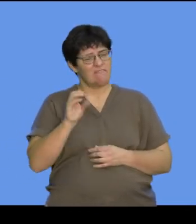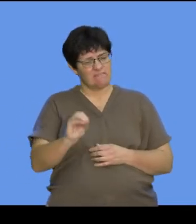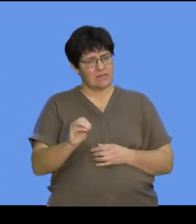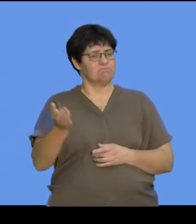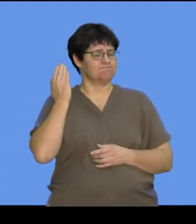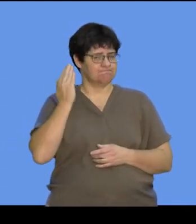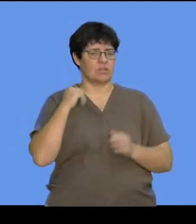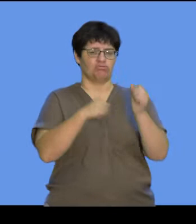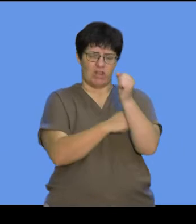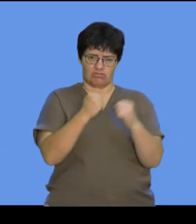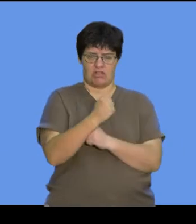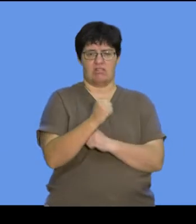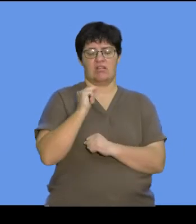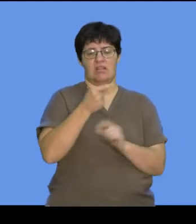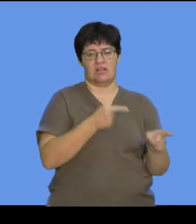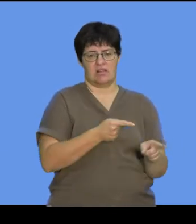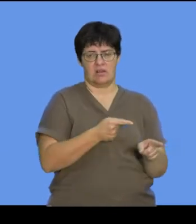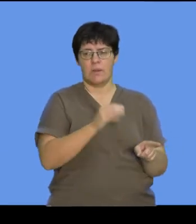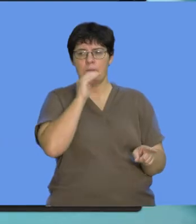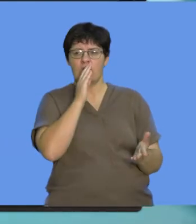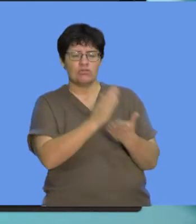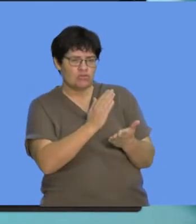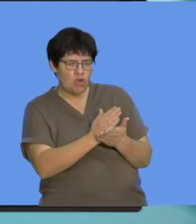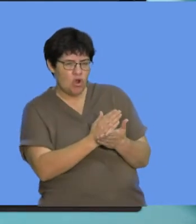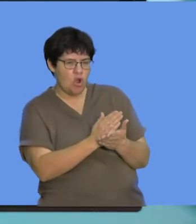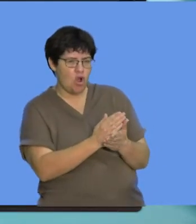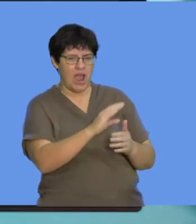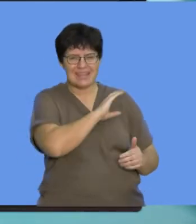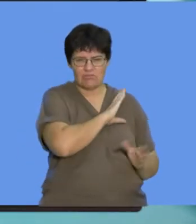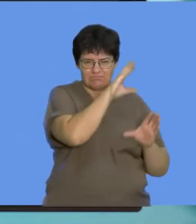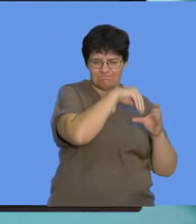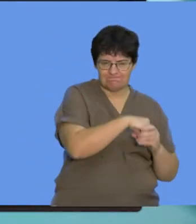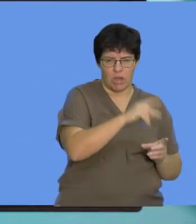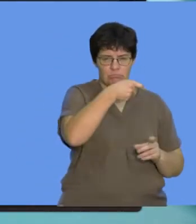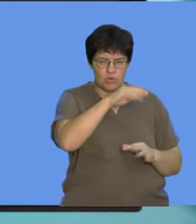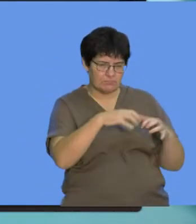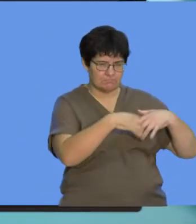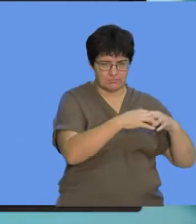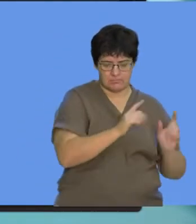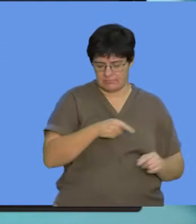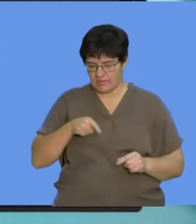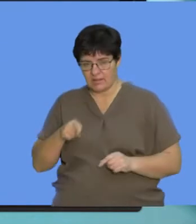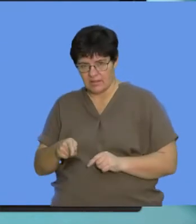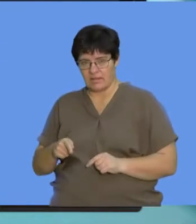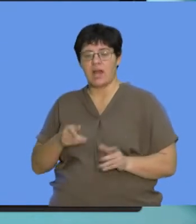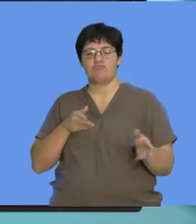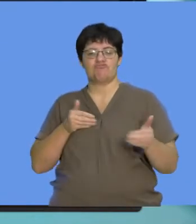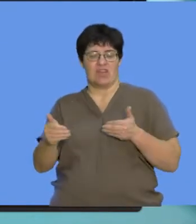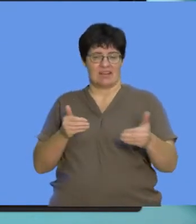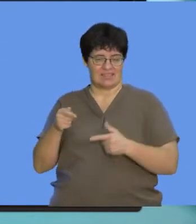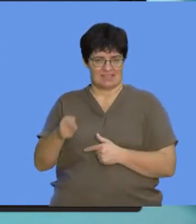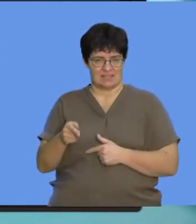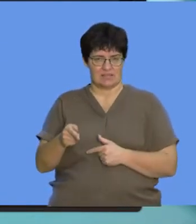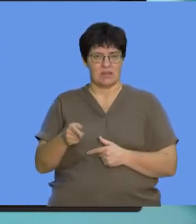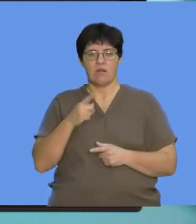have these, as I mentioned, structural genes that code for making specific characteristics of proteins. And we have